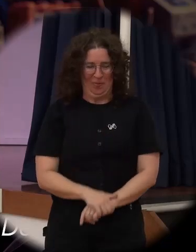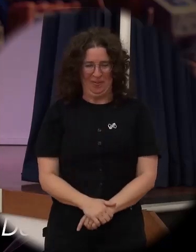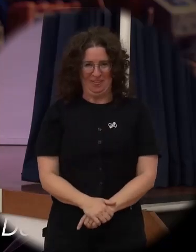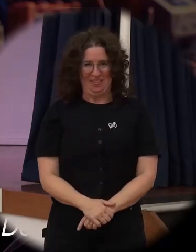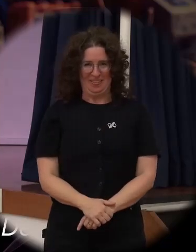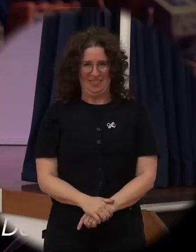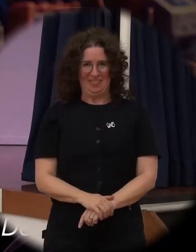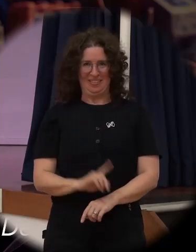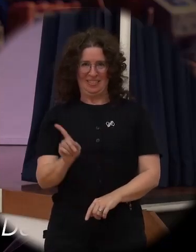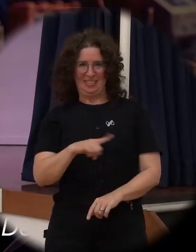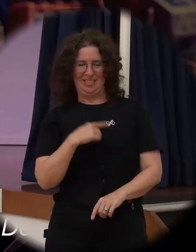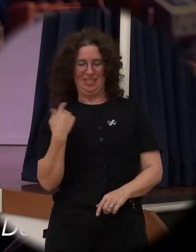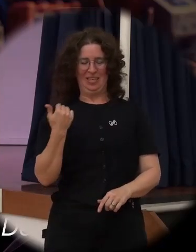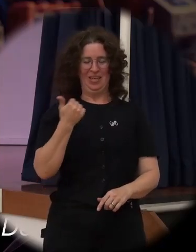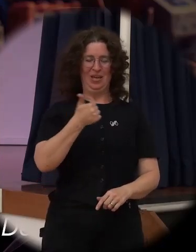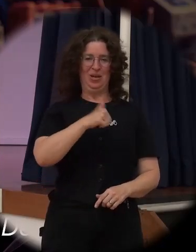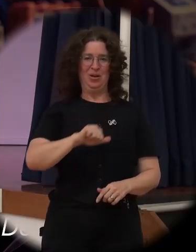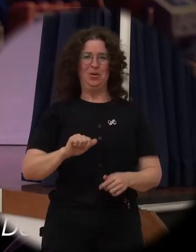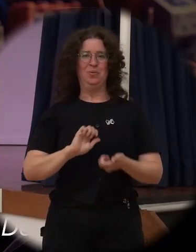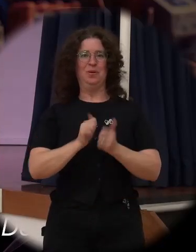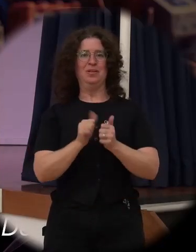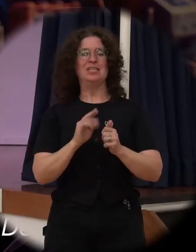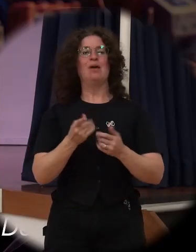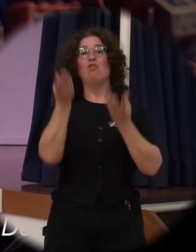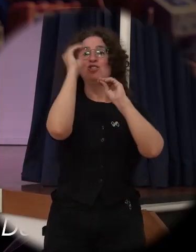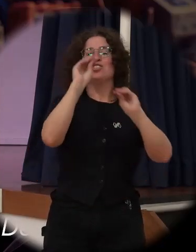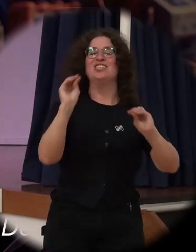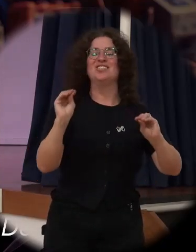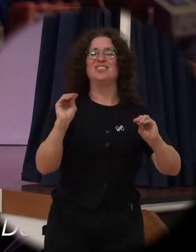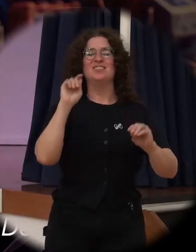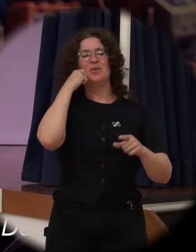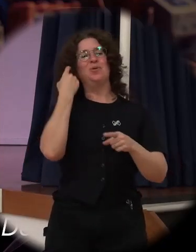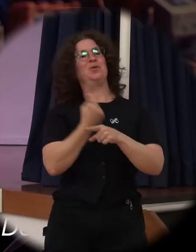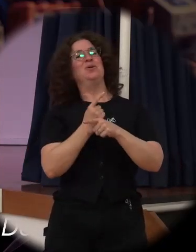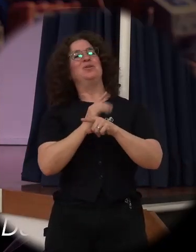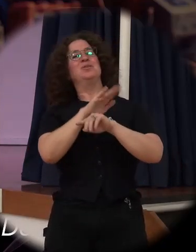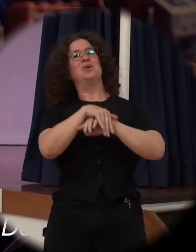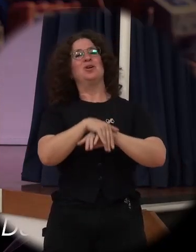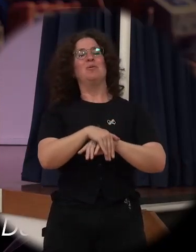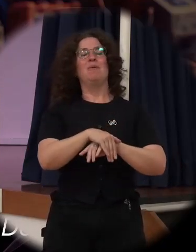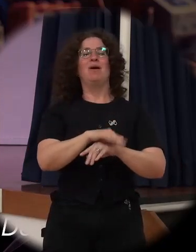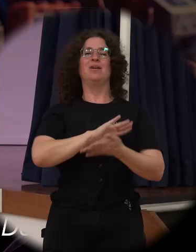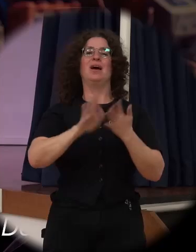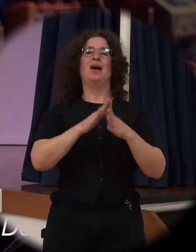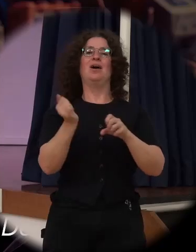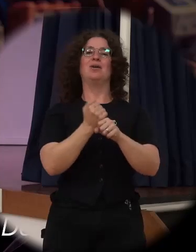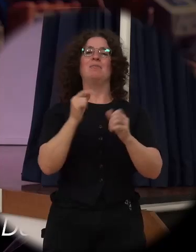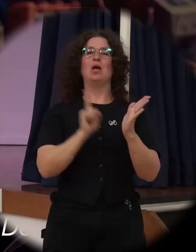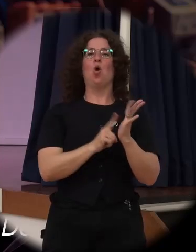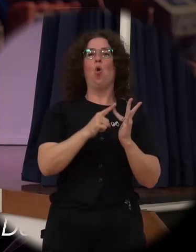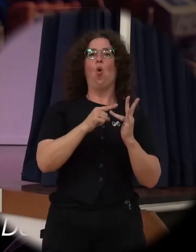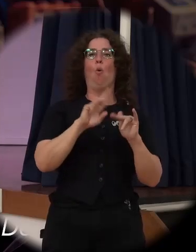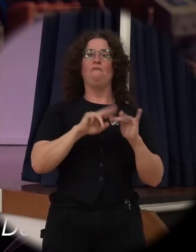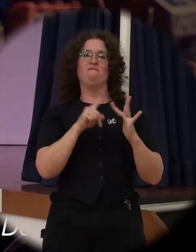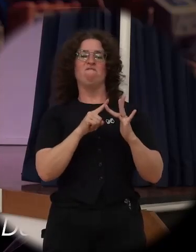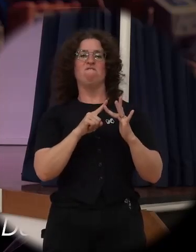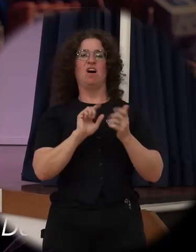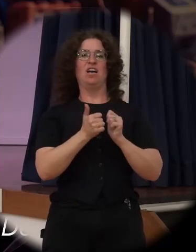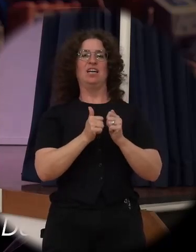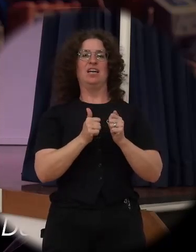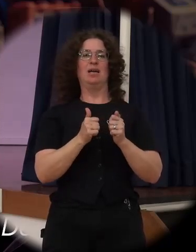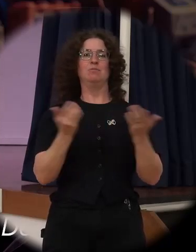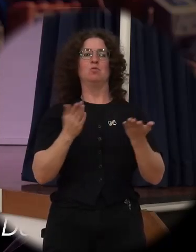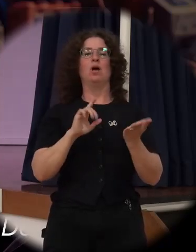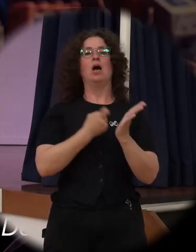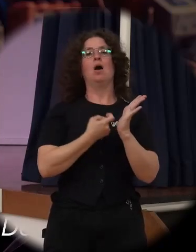use games in education in the university sector. So we're going to be talking about how we create LoFi games at the RMIT College of